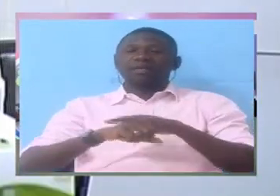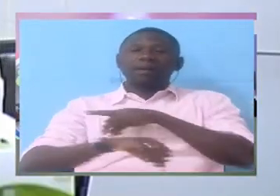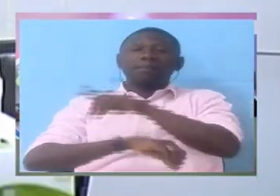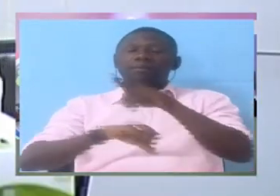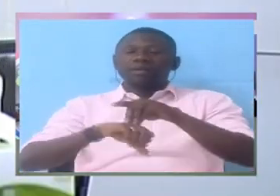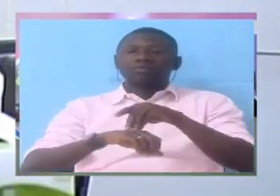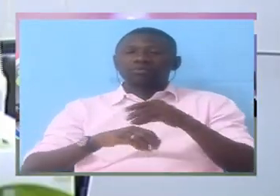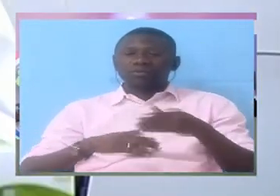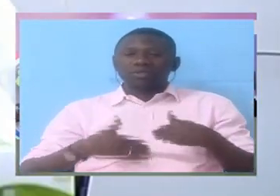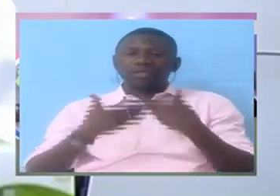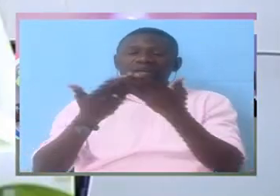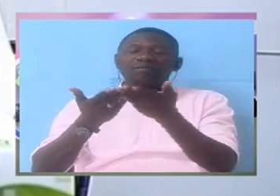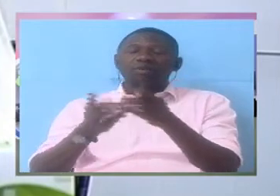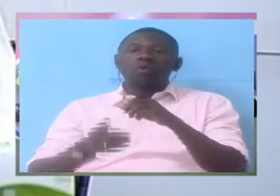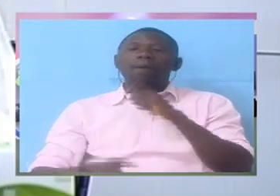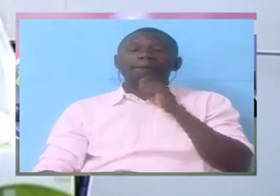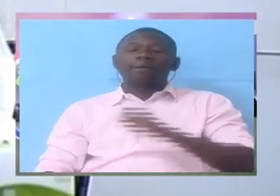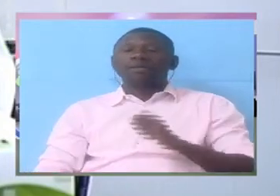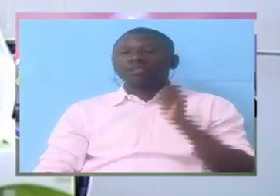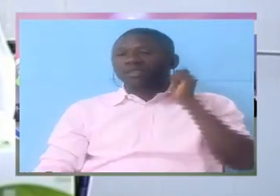The place was leased to one Sarahule man.